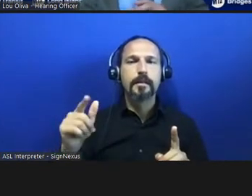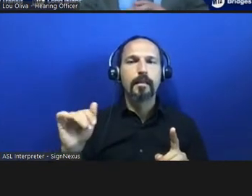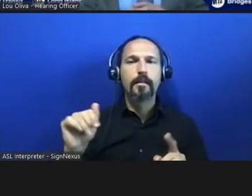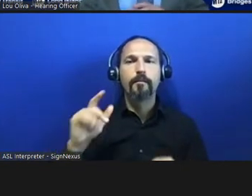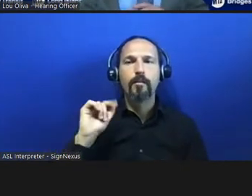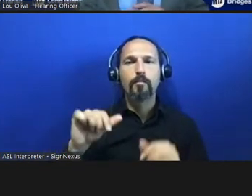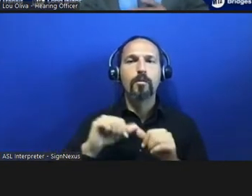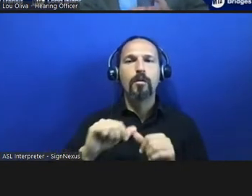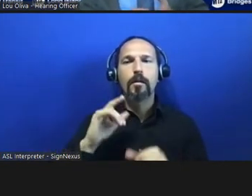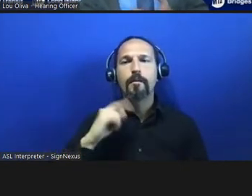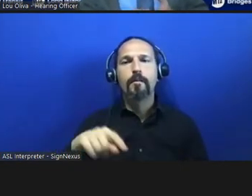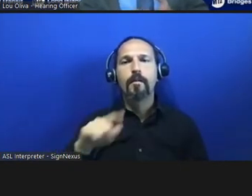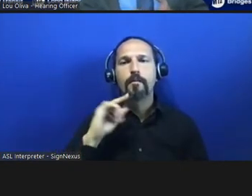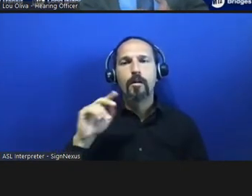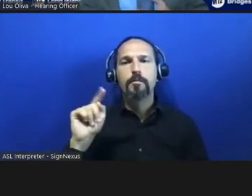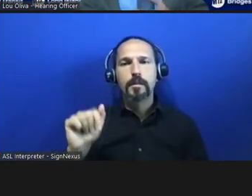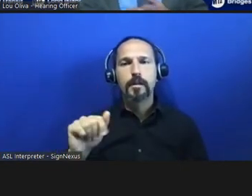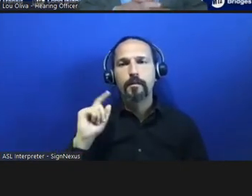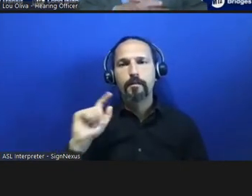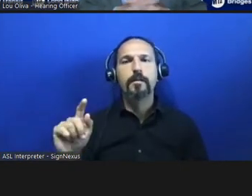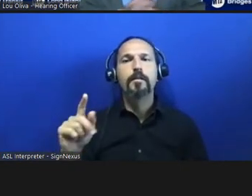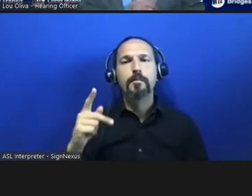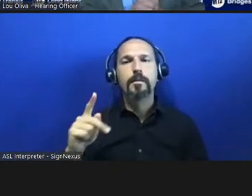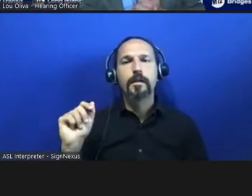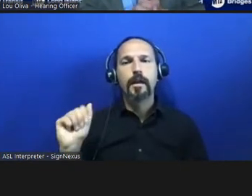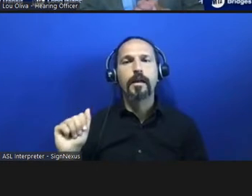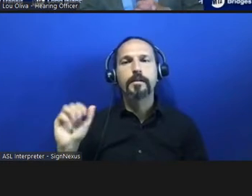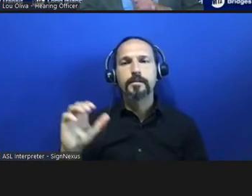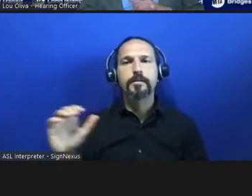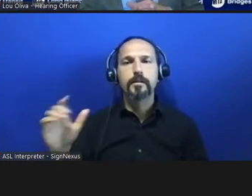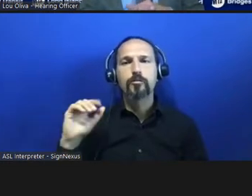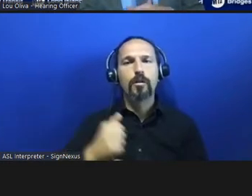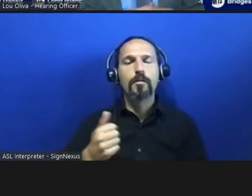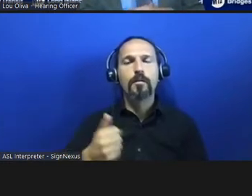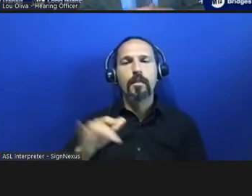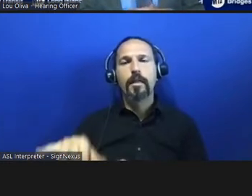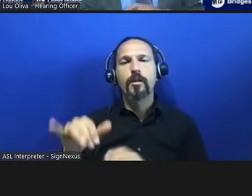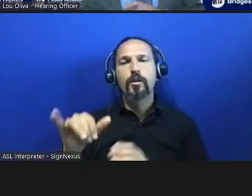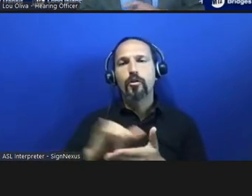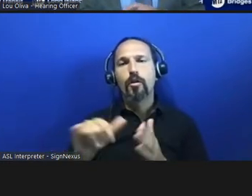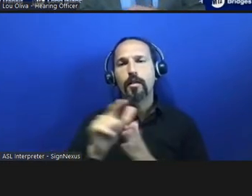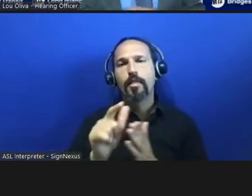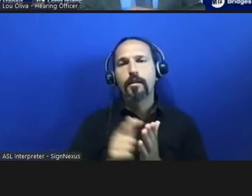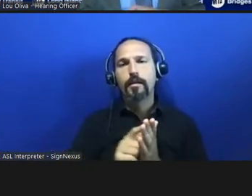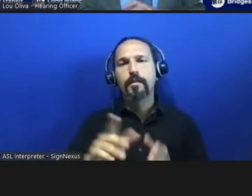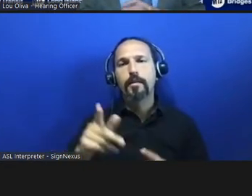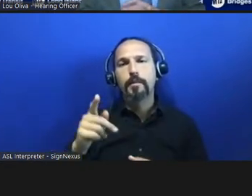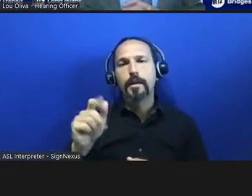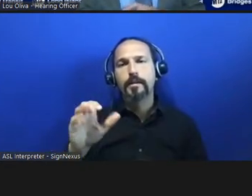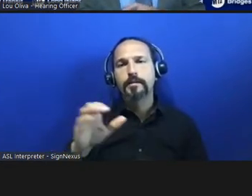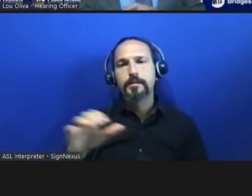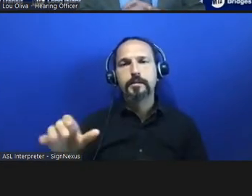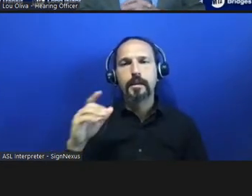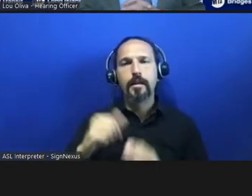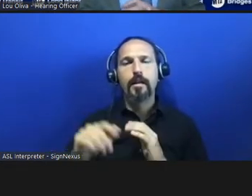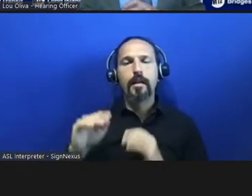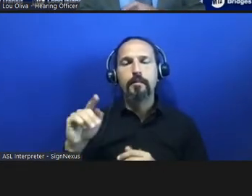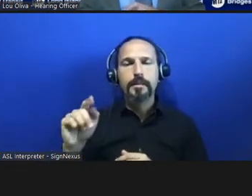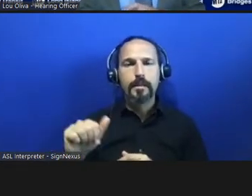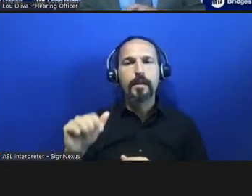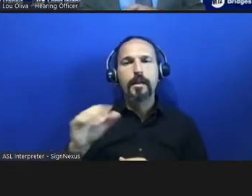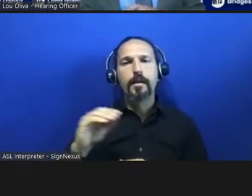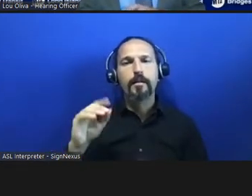citizens advisory committee to the MTA or pcac created by the New York State Legislature pcac is housed within the MTA